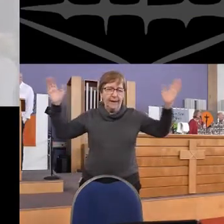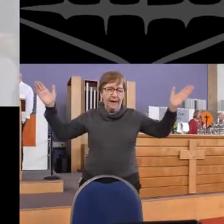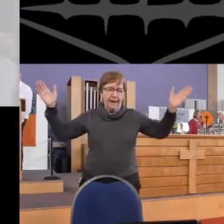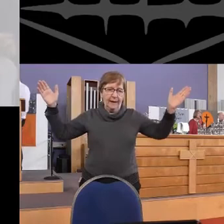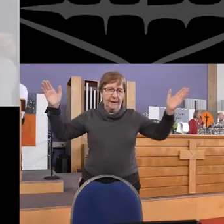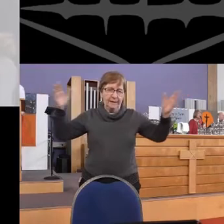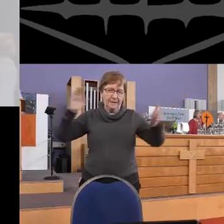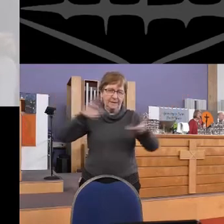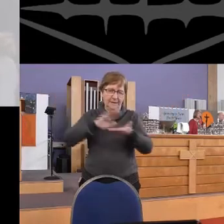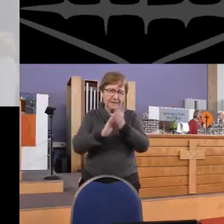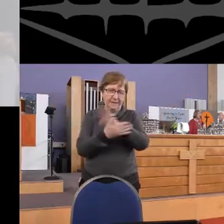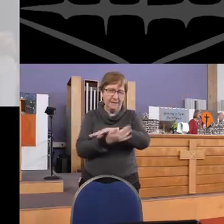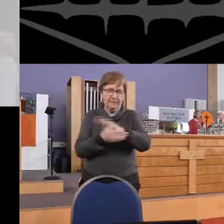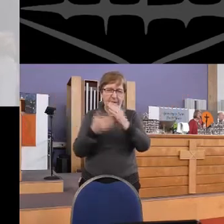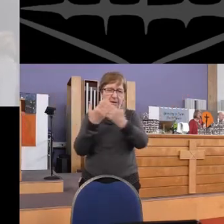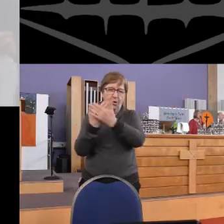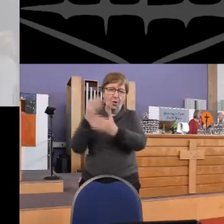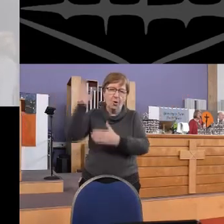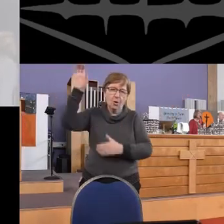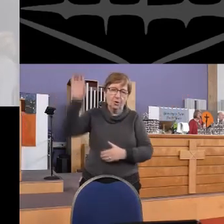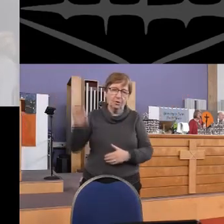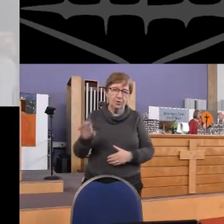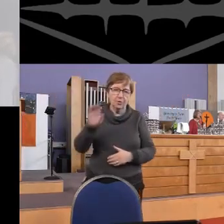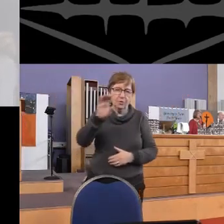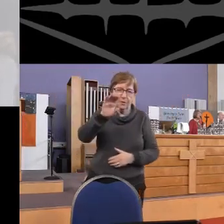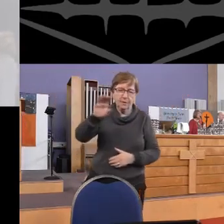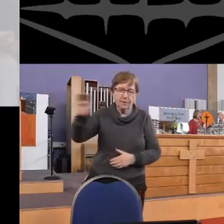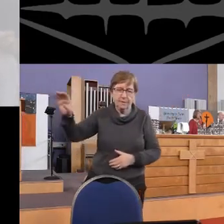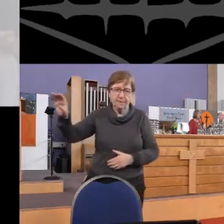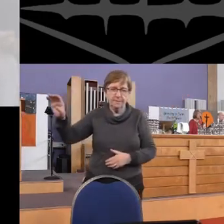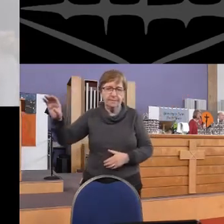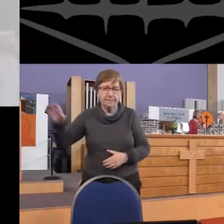He hangs disfigured on a tree.